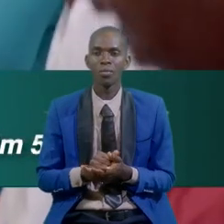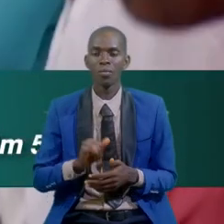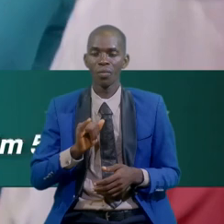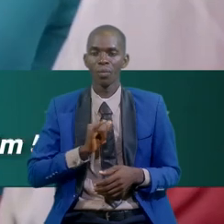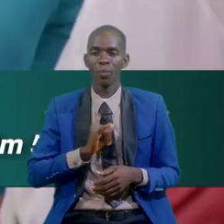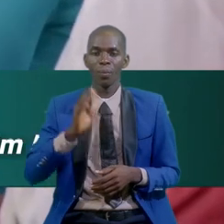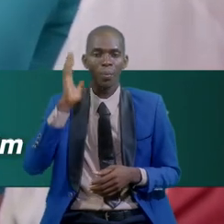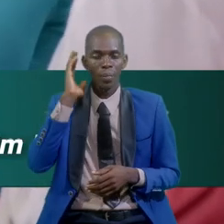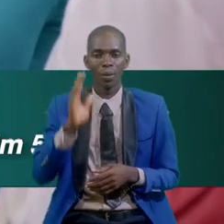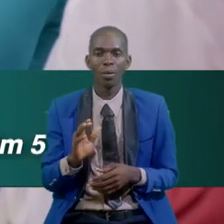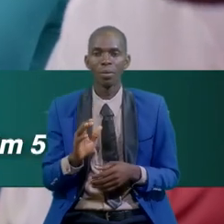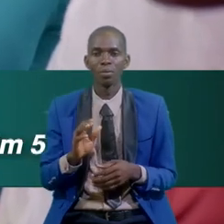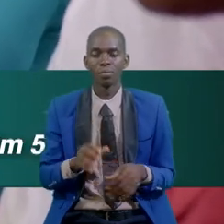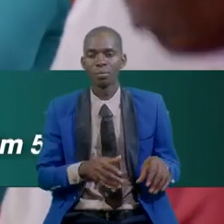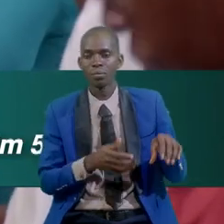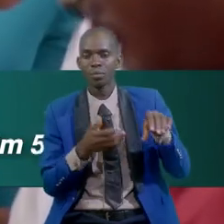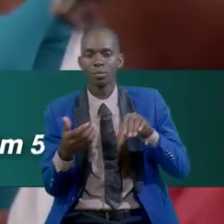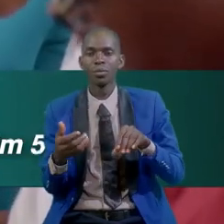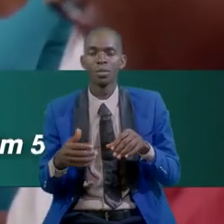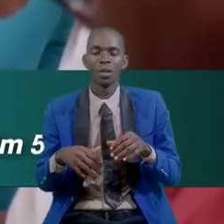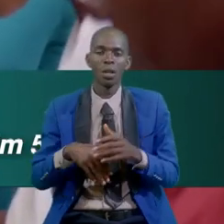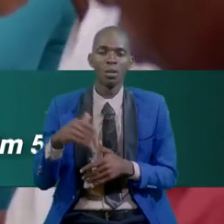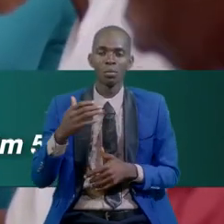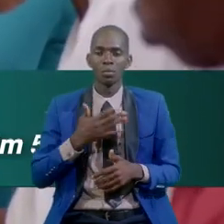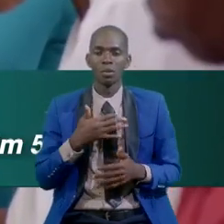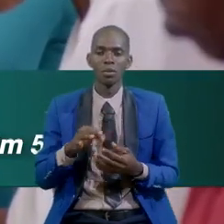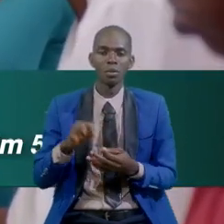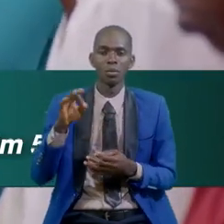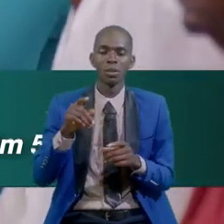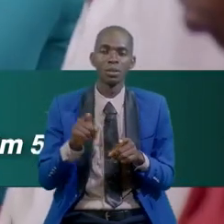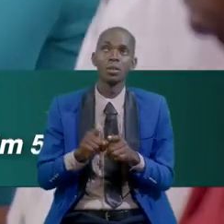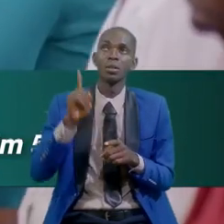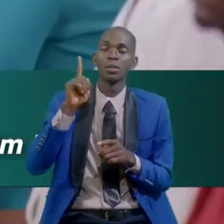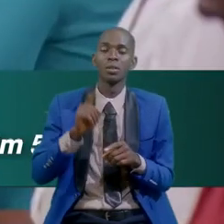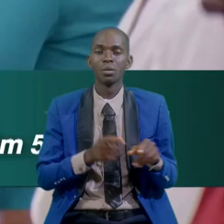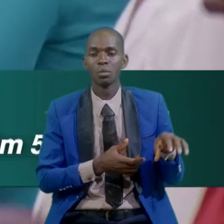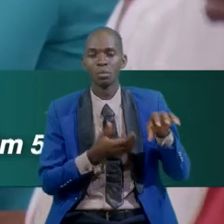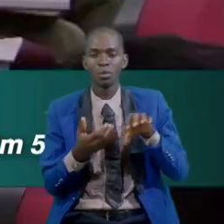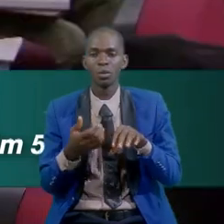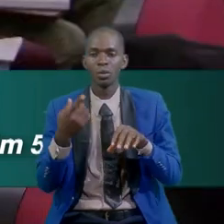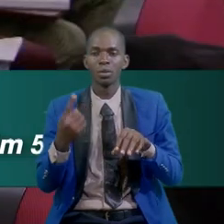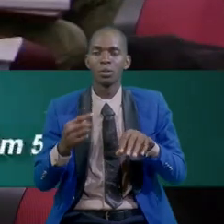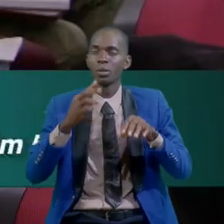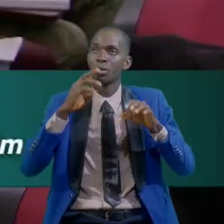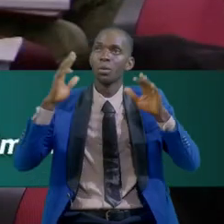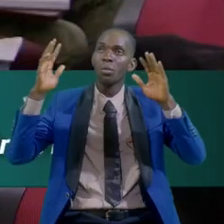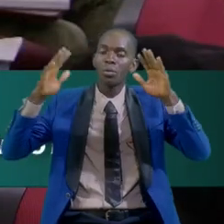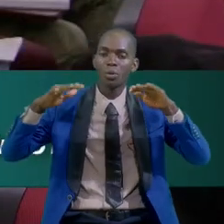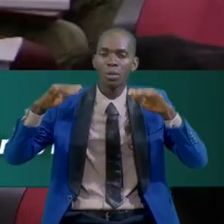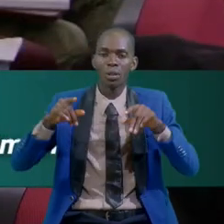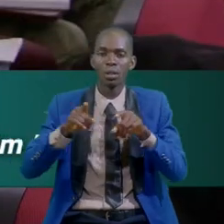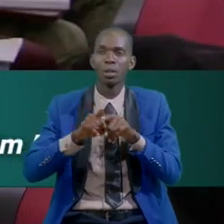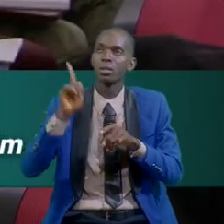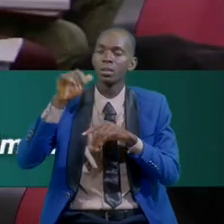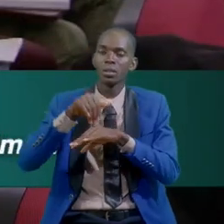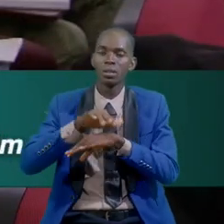out my spirit like he pours out the rain, like he sends the